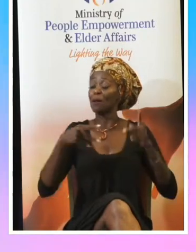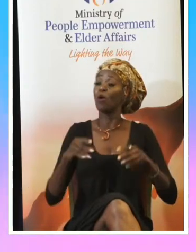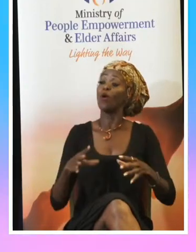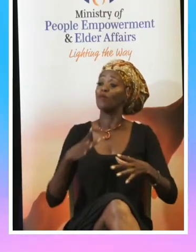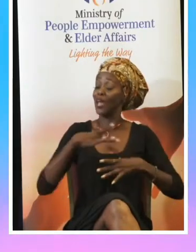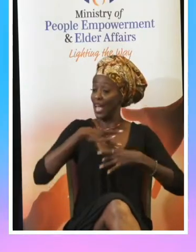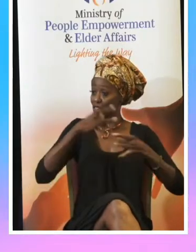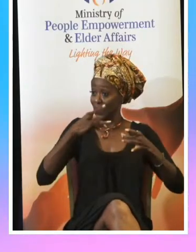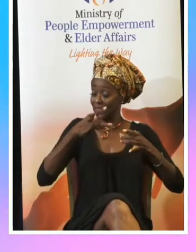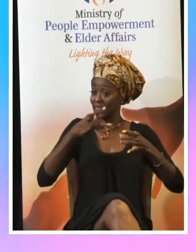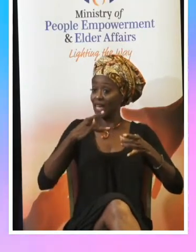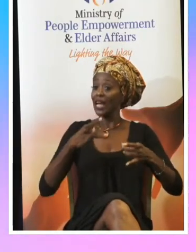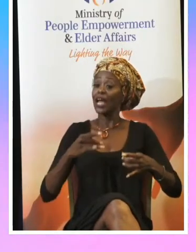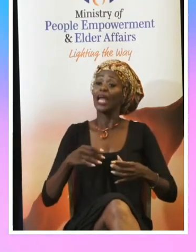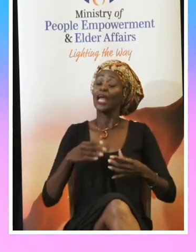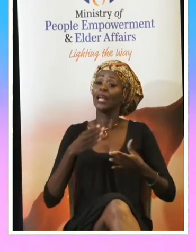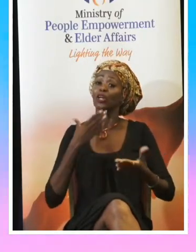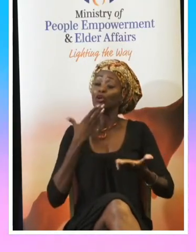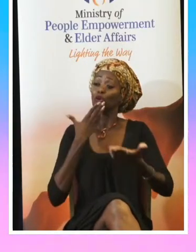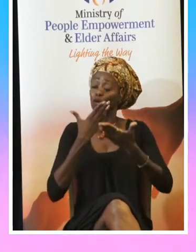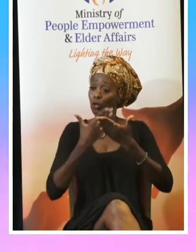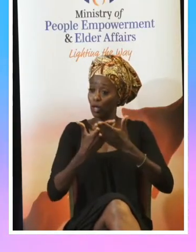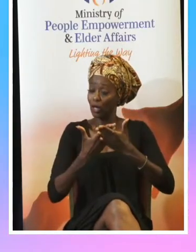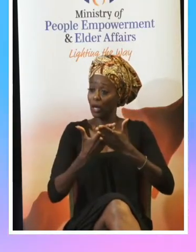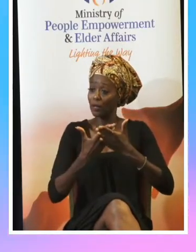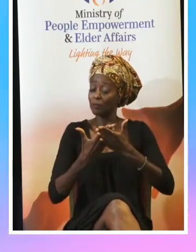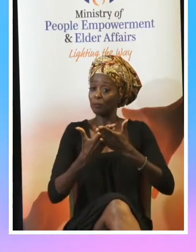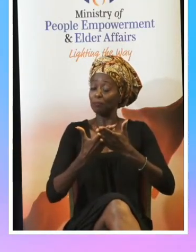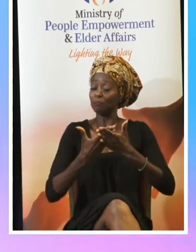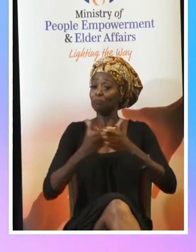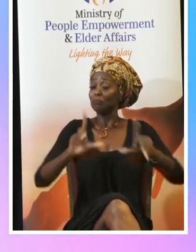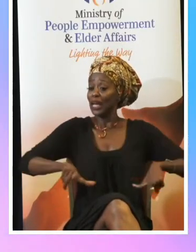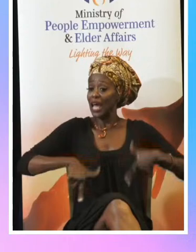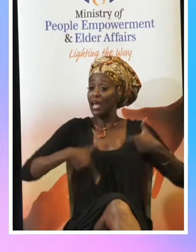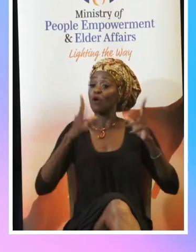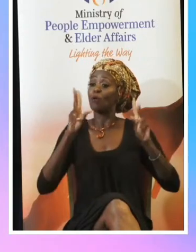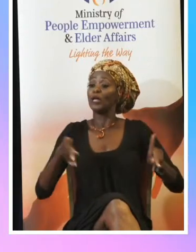welfare of persons with disabilities to be part of this exercise.